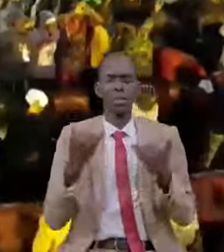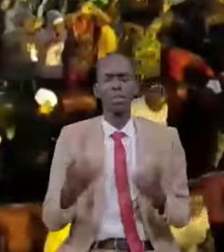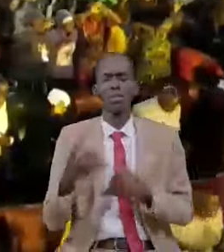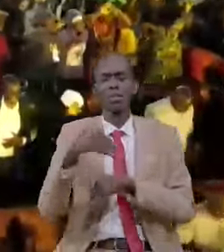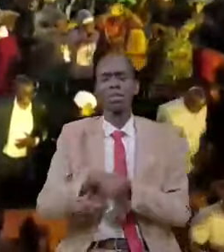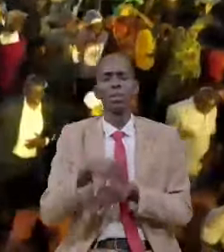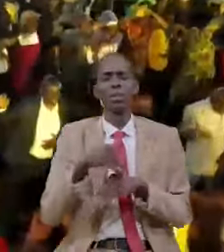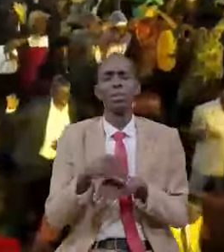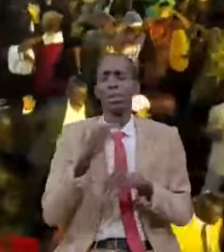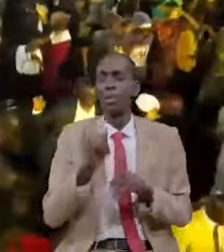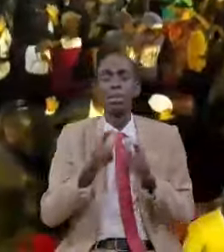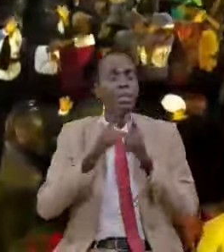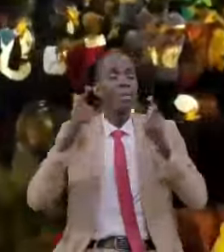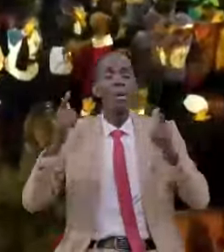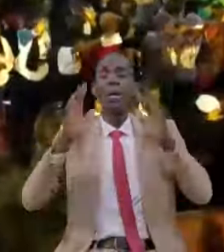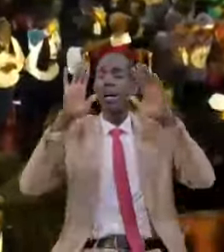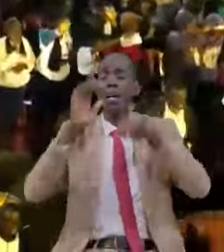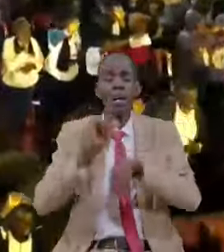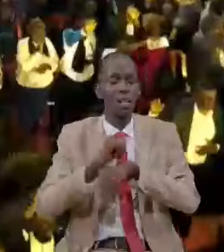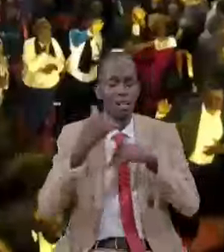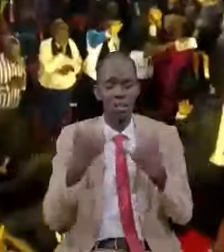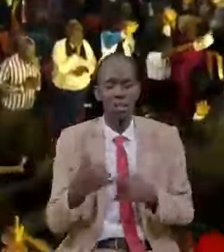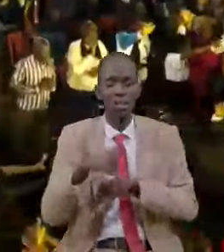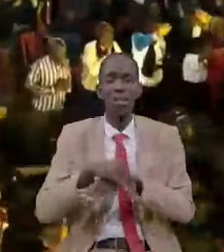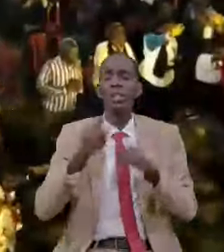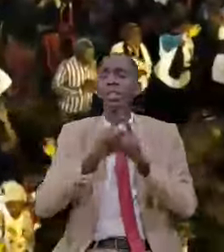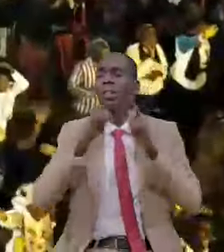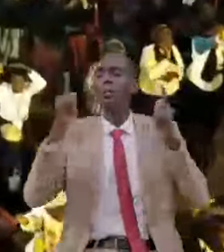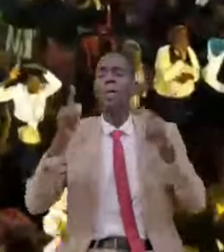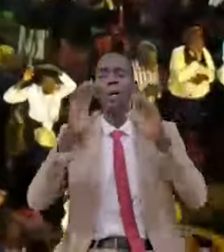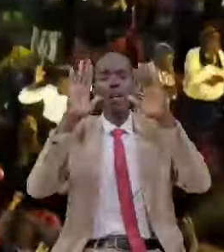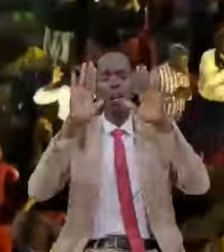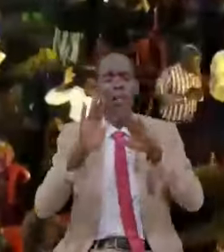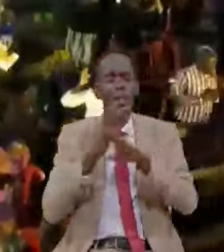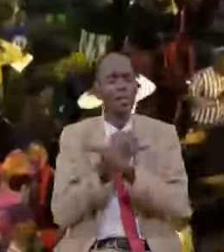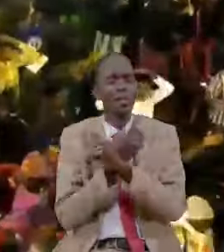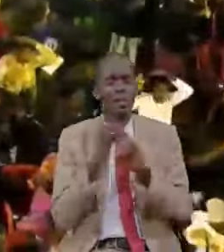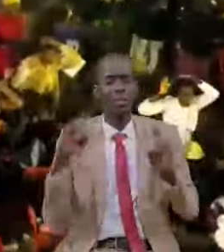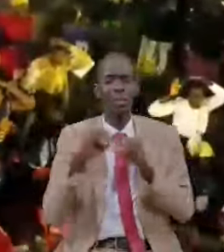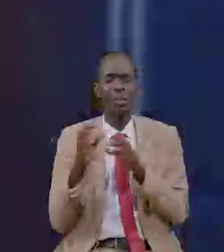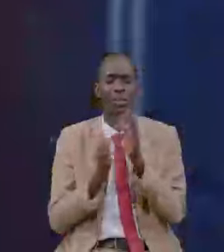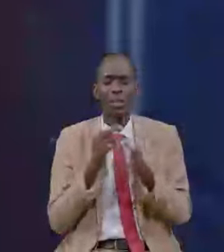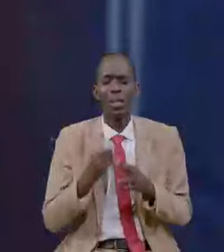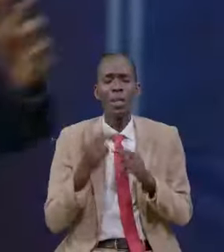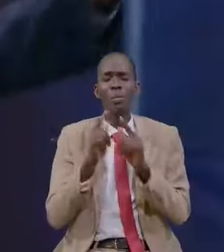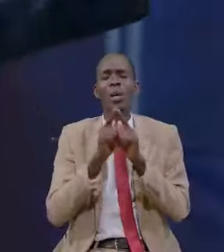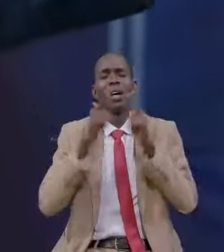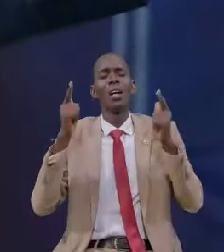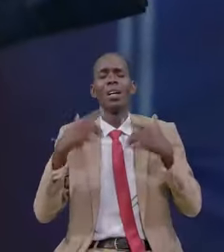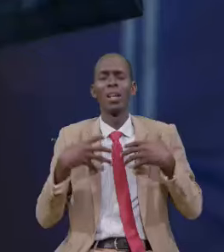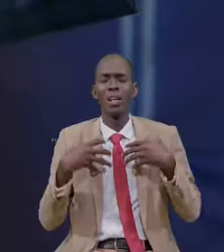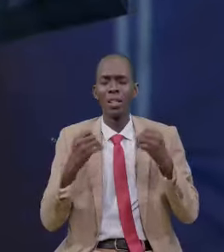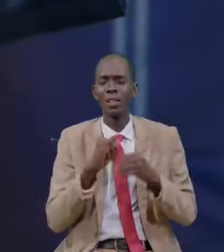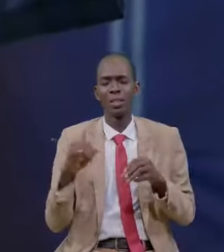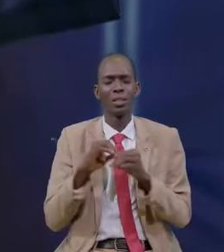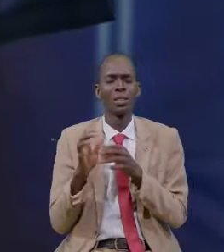definite. A great miracle, a great deliverance, a great healing. Thank